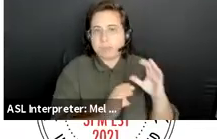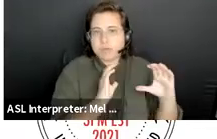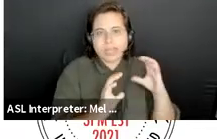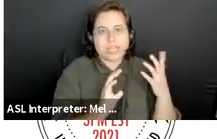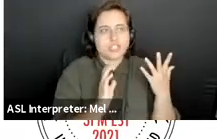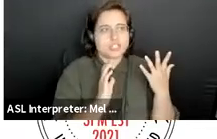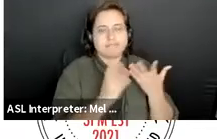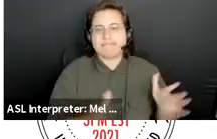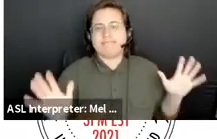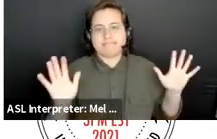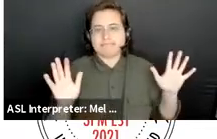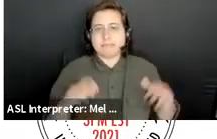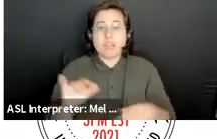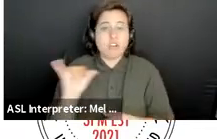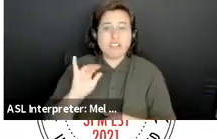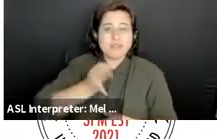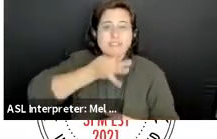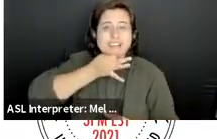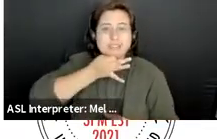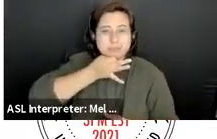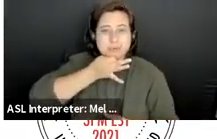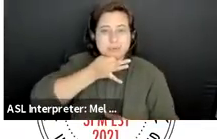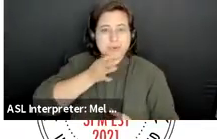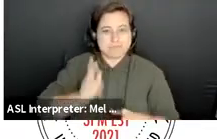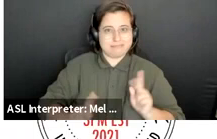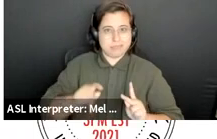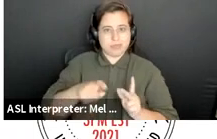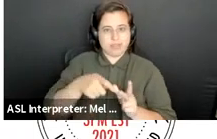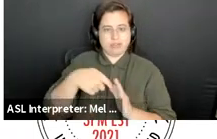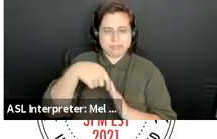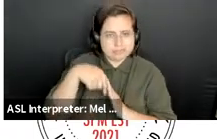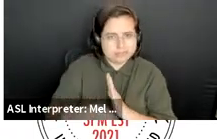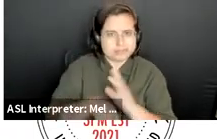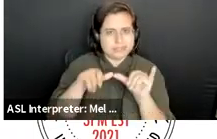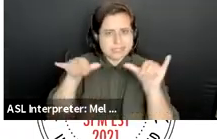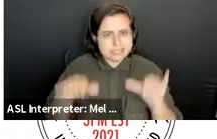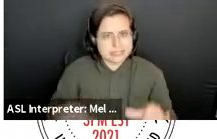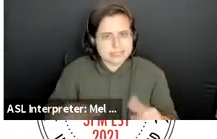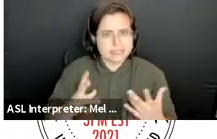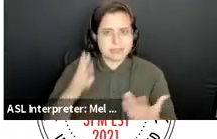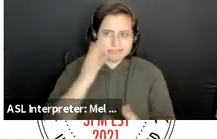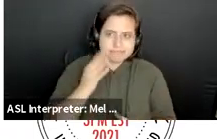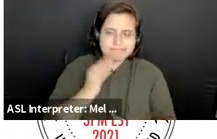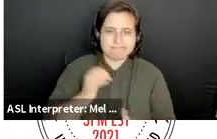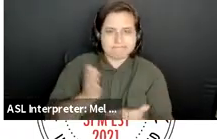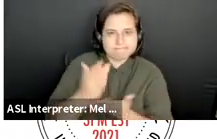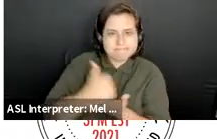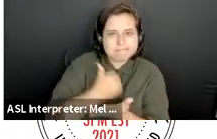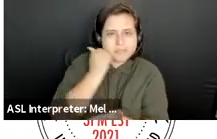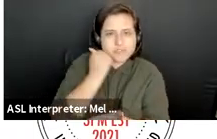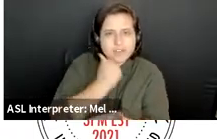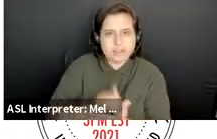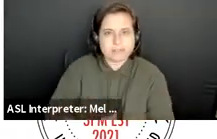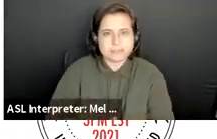field-wide, and also on experts who are deep into the visa processing system day by day. We're going to